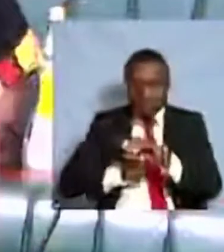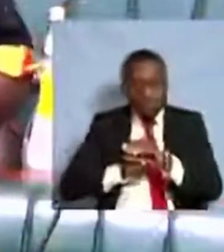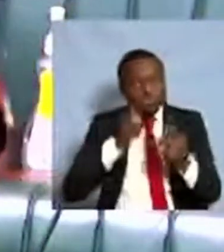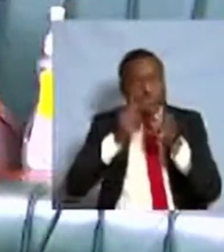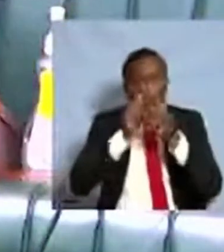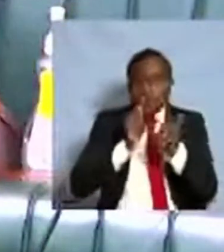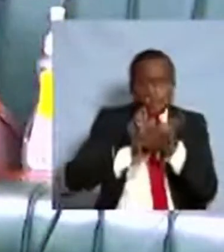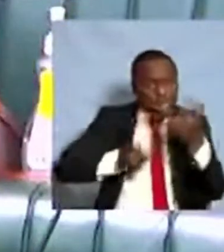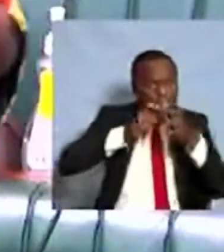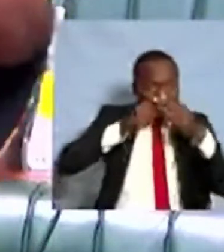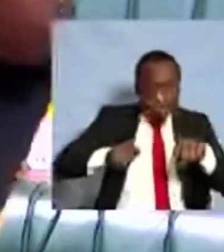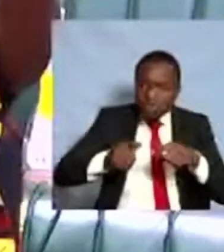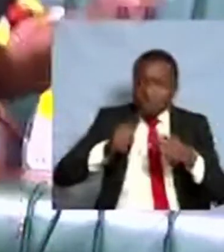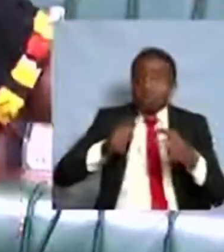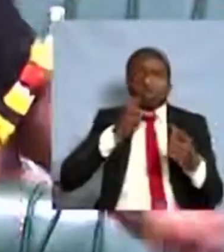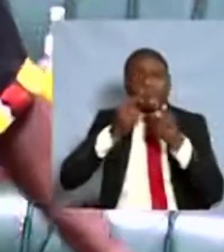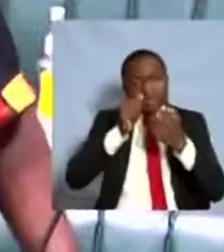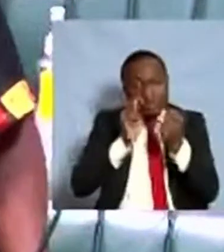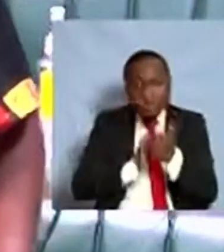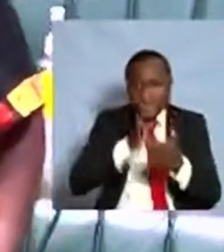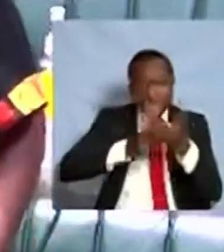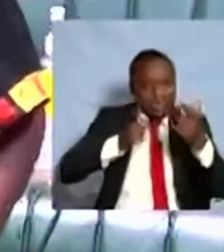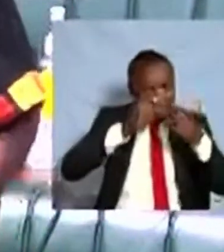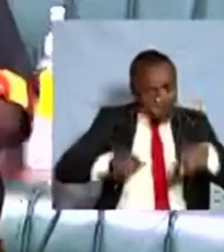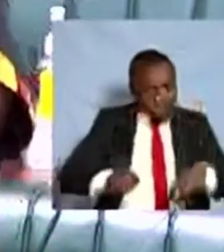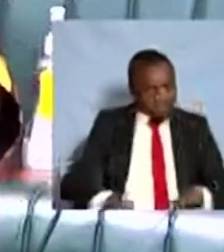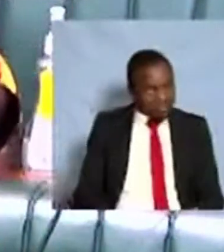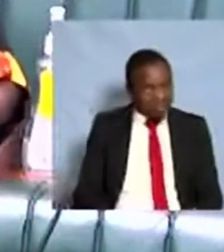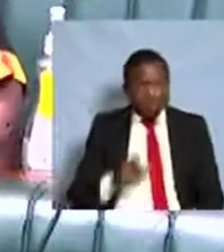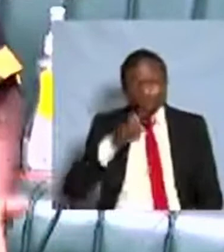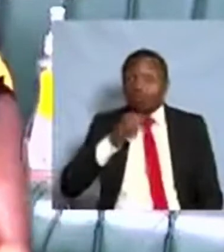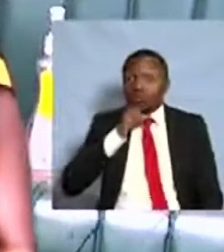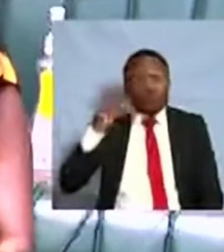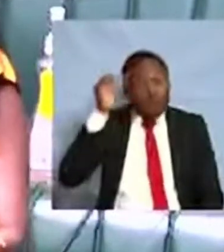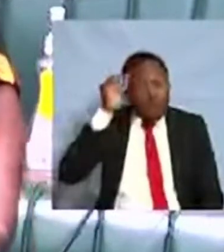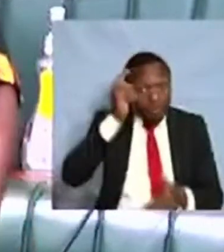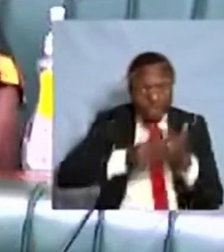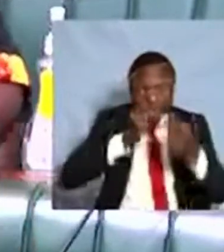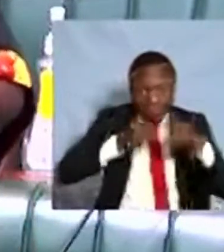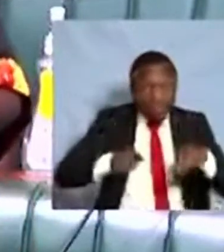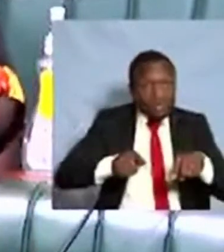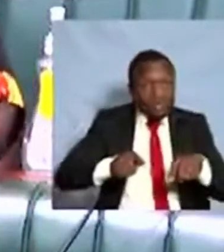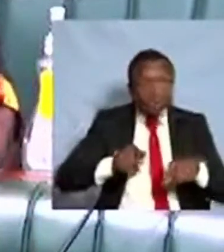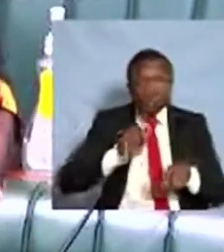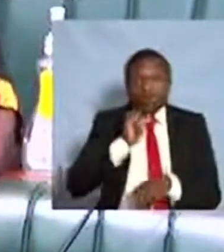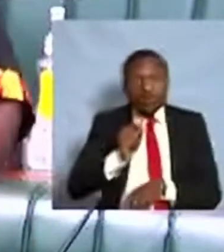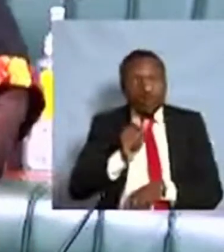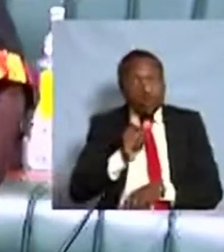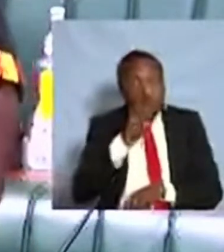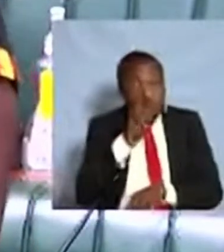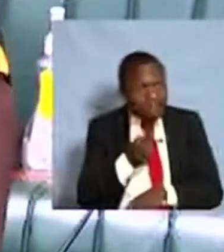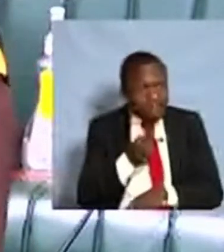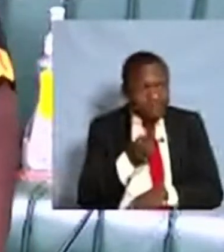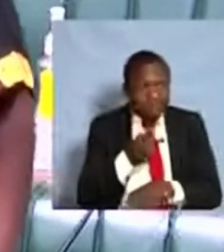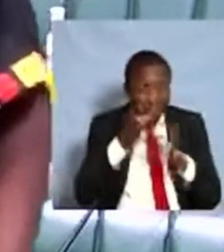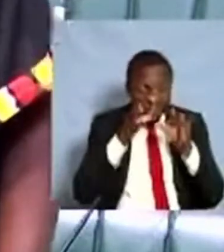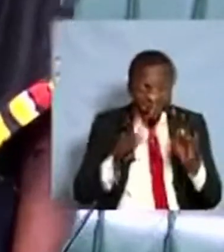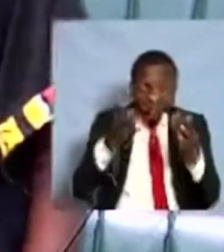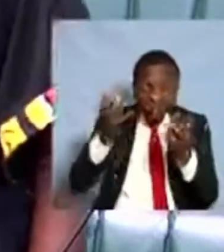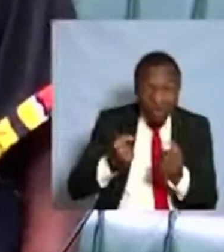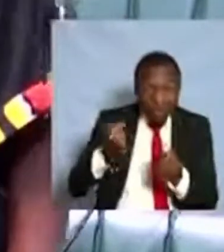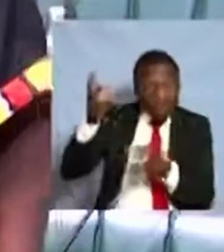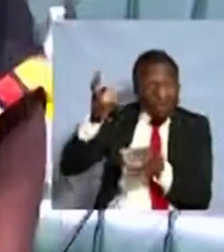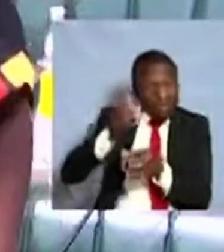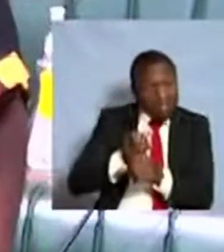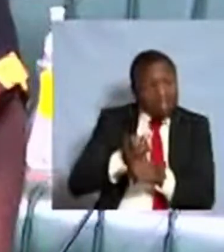happened, each time we stand up, we're talking about what happened. Who doesn't know what happened? Who didn't risk? When you want to get